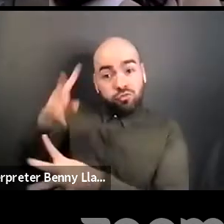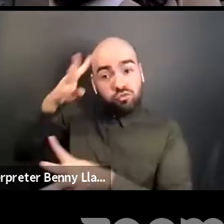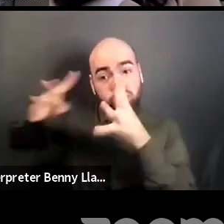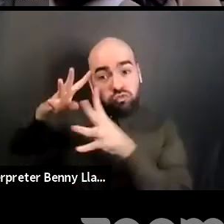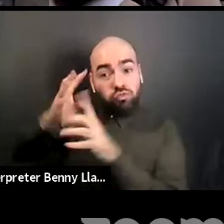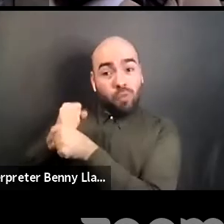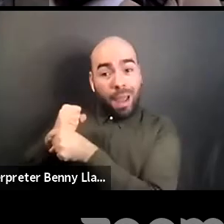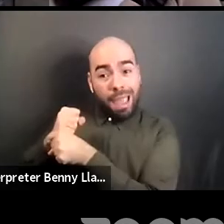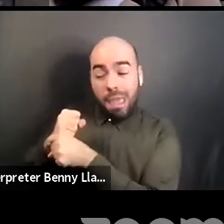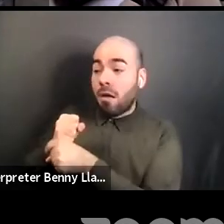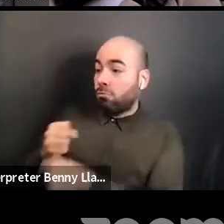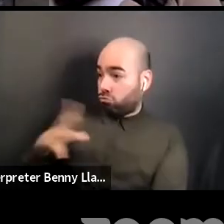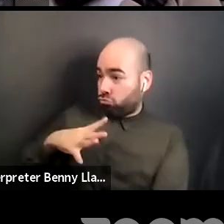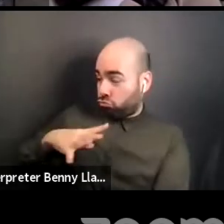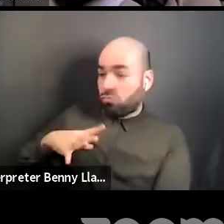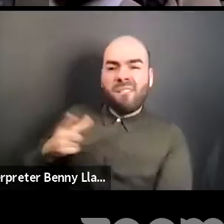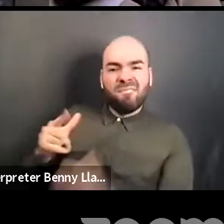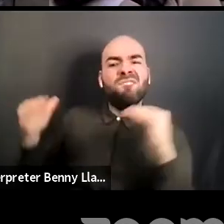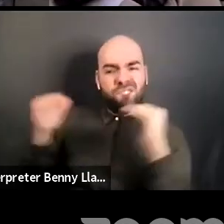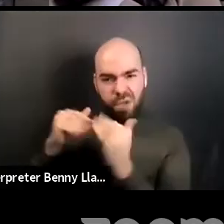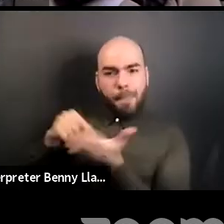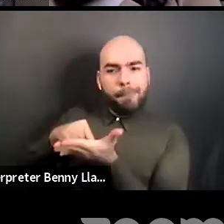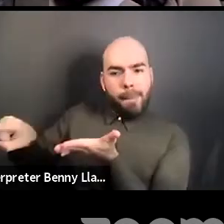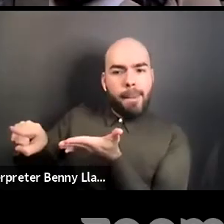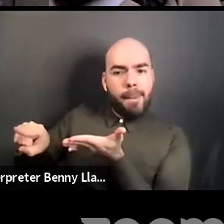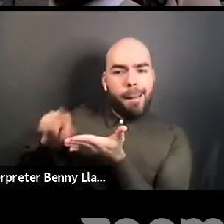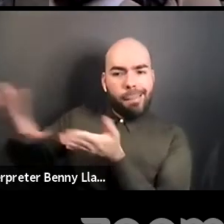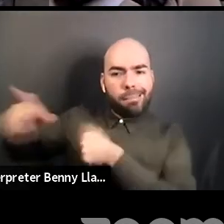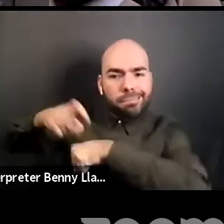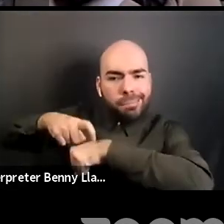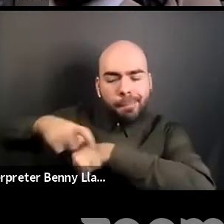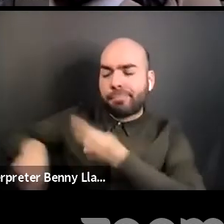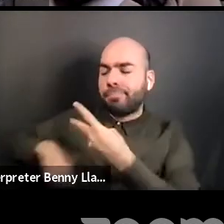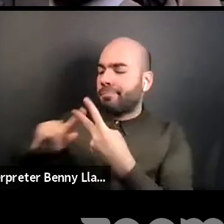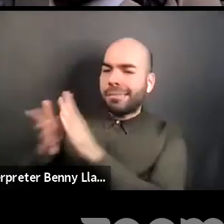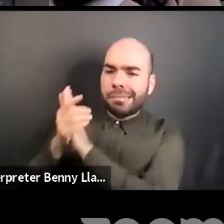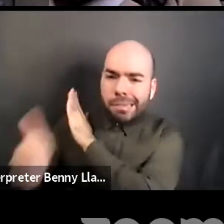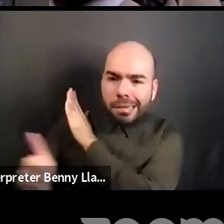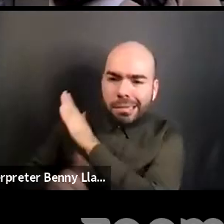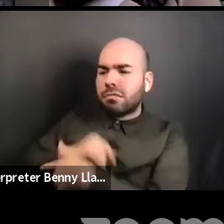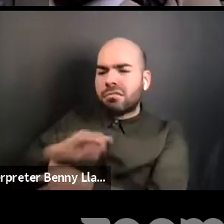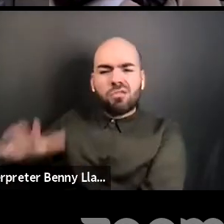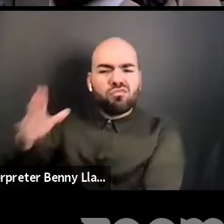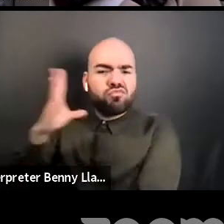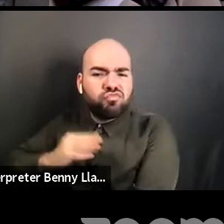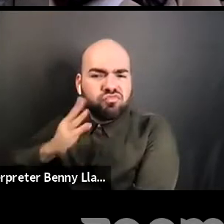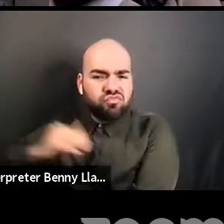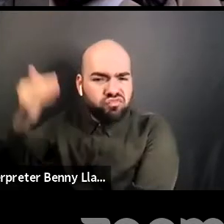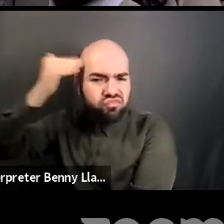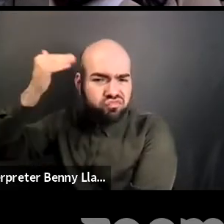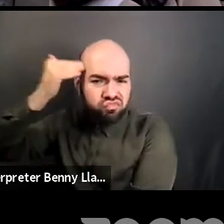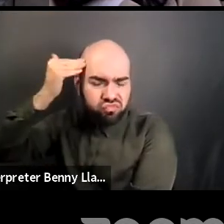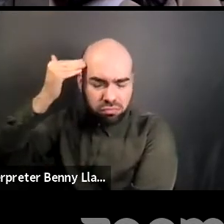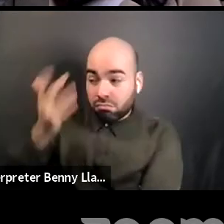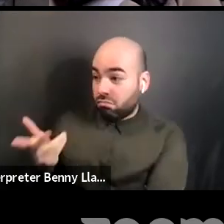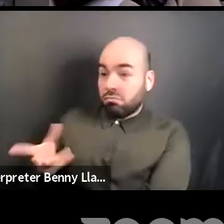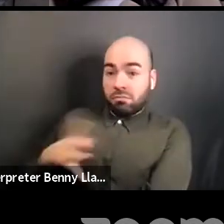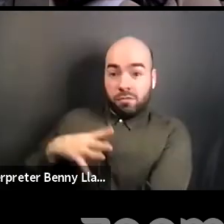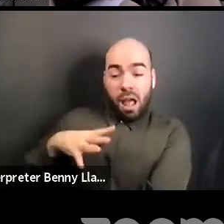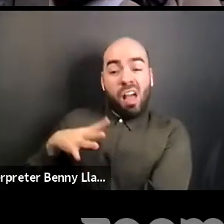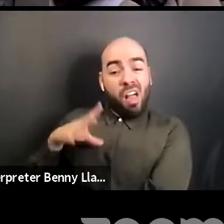fairly paid for their time and their skills and their expertise. That is one way to sort